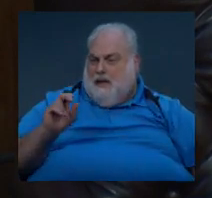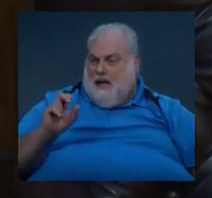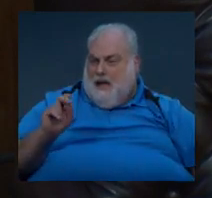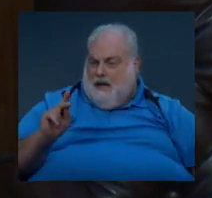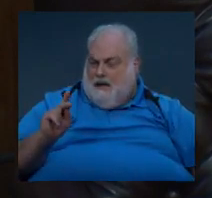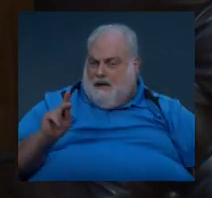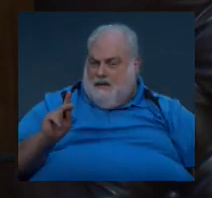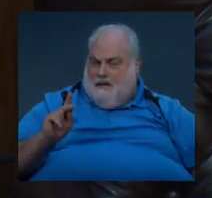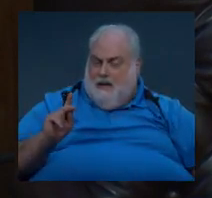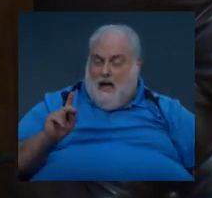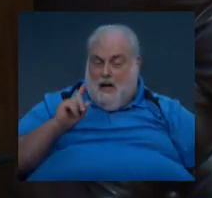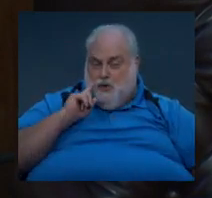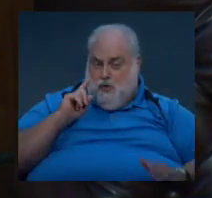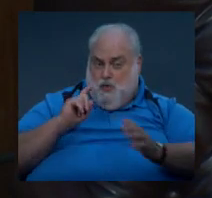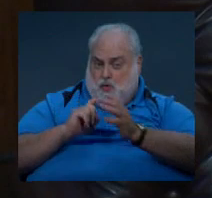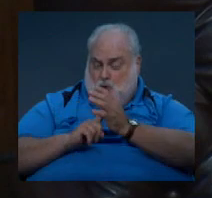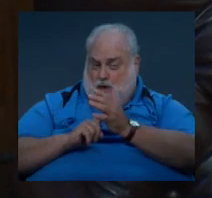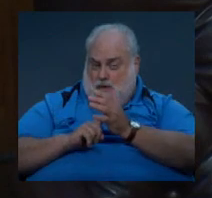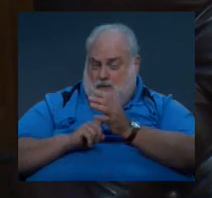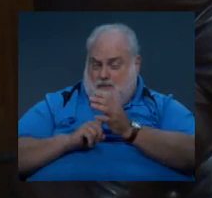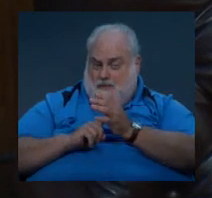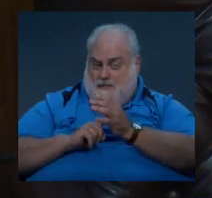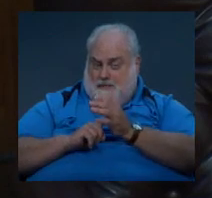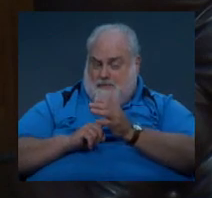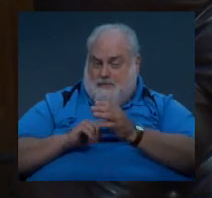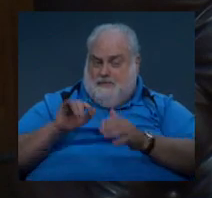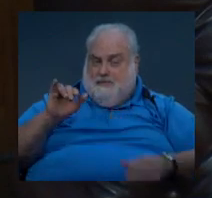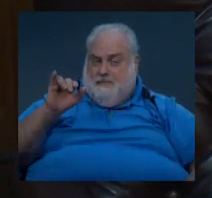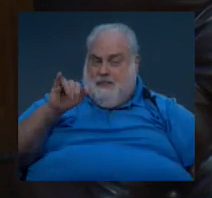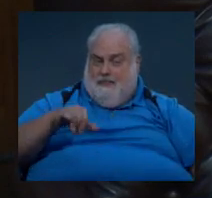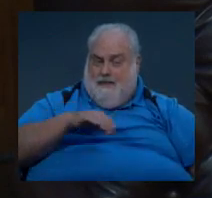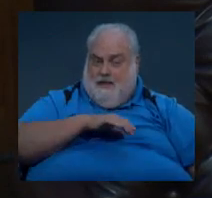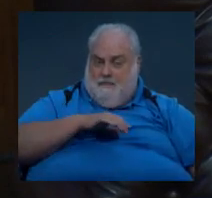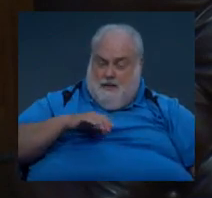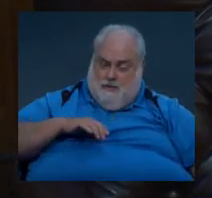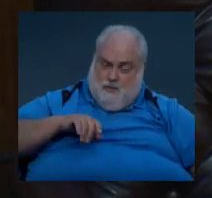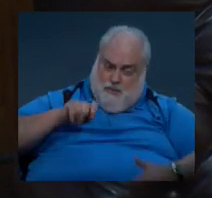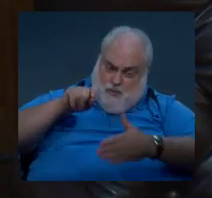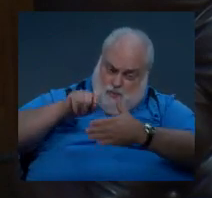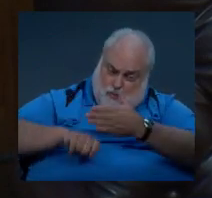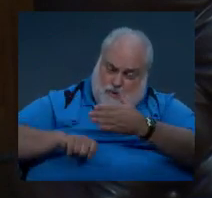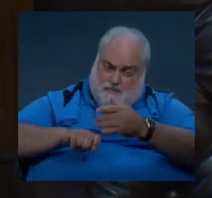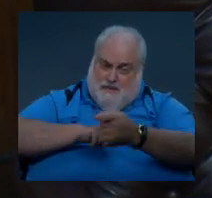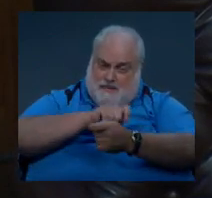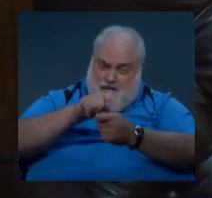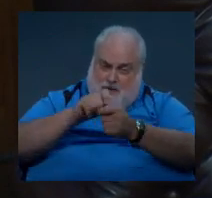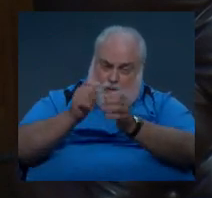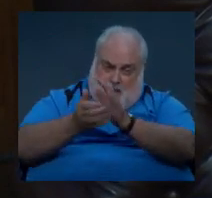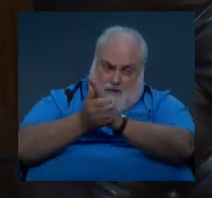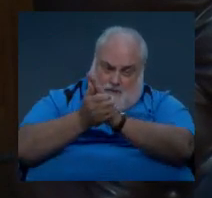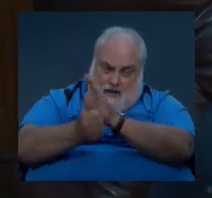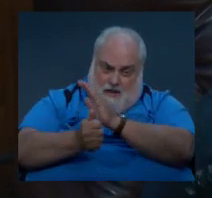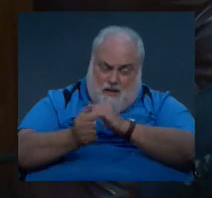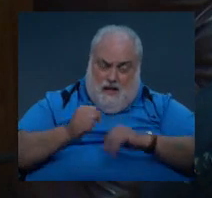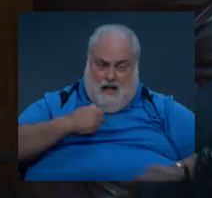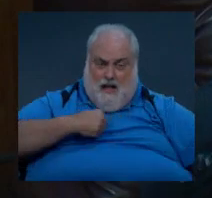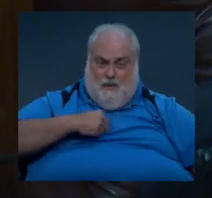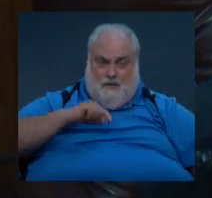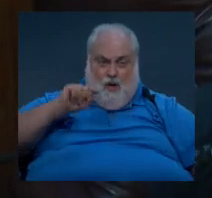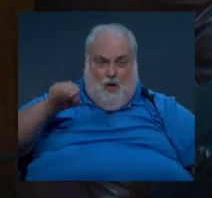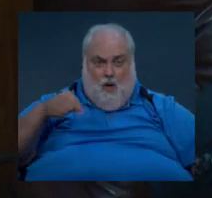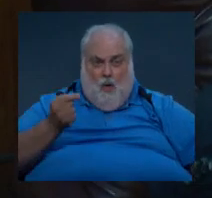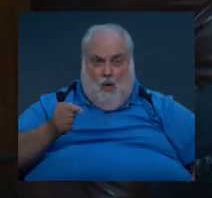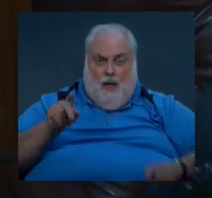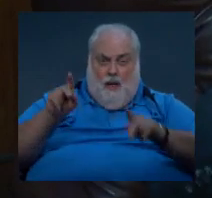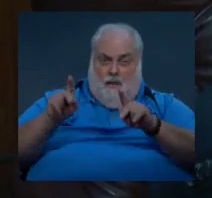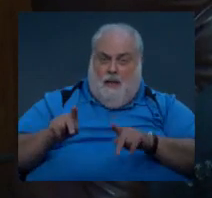noticed on that commission is because we wrote the specifics of qualifications so that I was the only, I guess you would